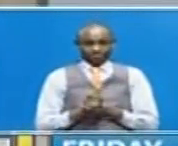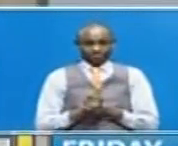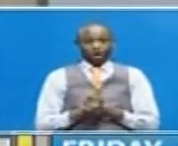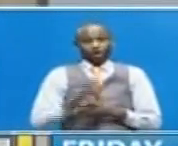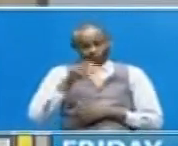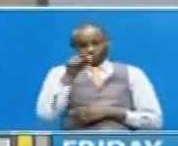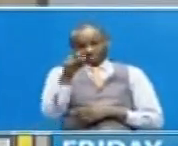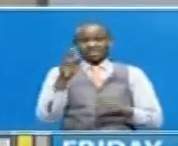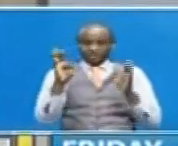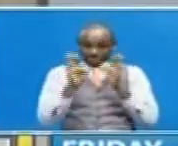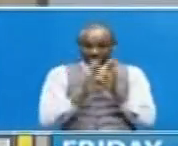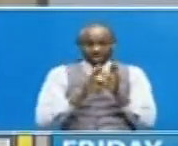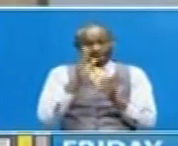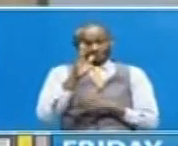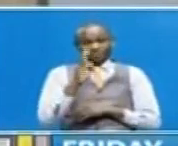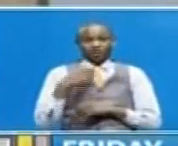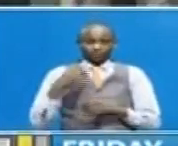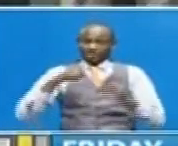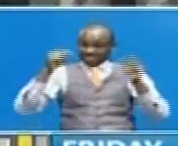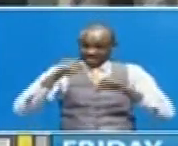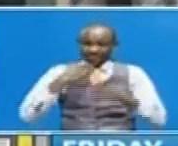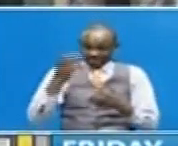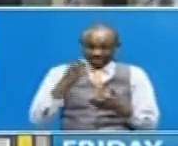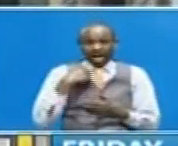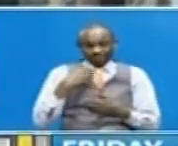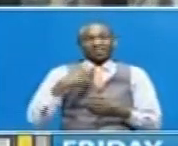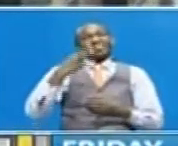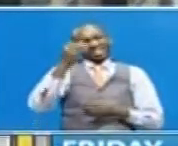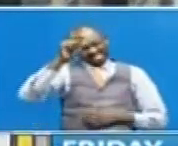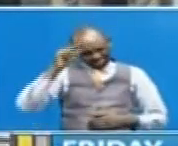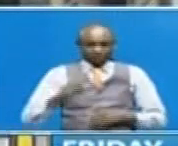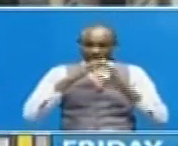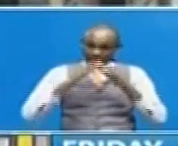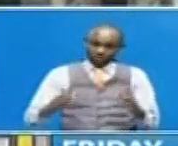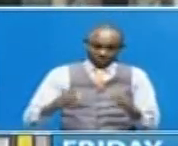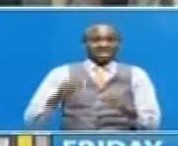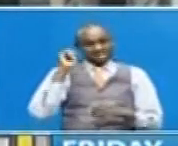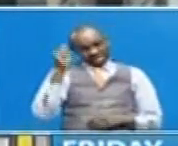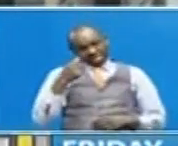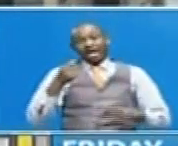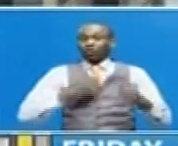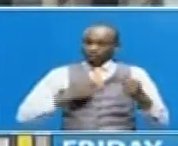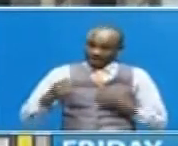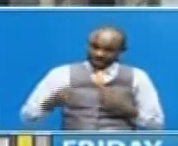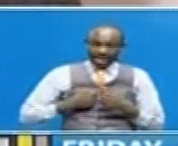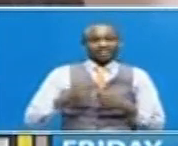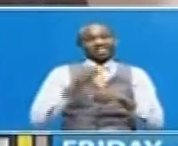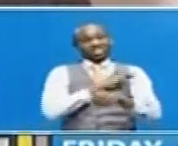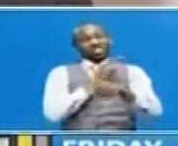Through the deal signed Friday, the contractor will be able to develop 30,000 houses in Kenya, Rwanda, and Nigeria over the next